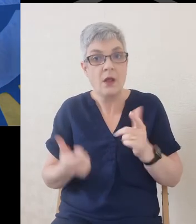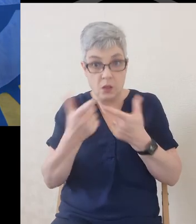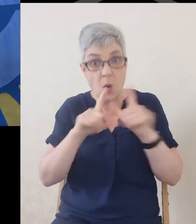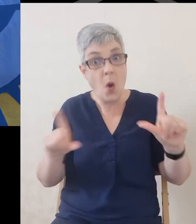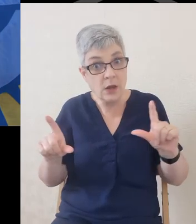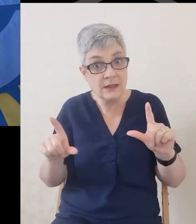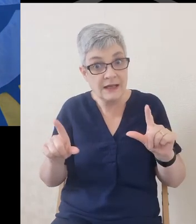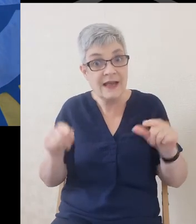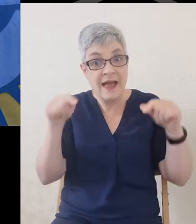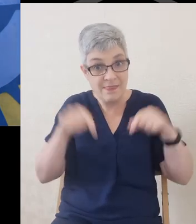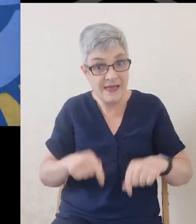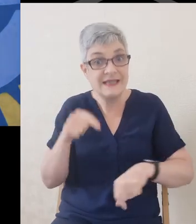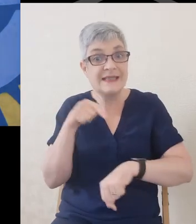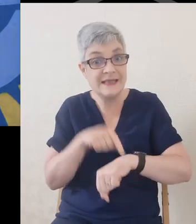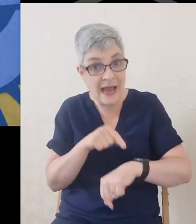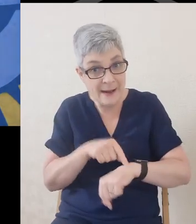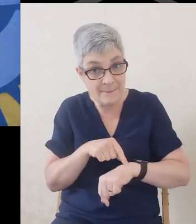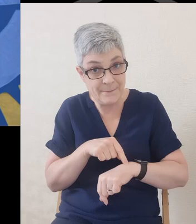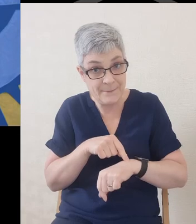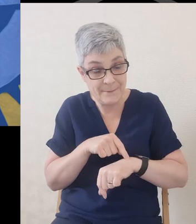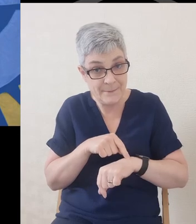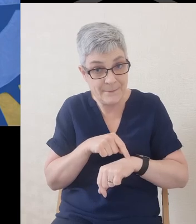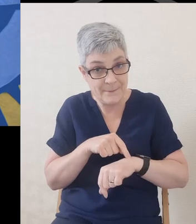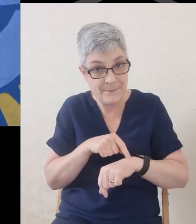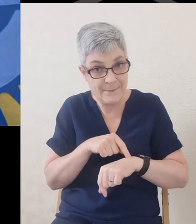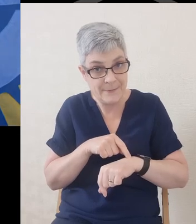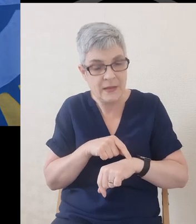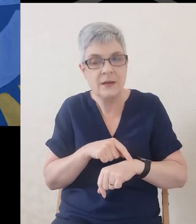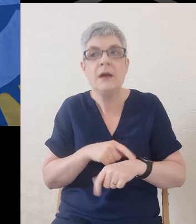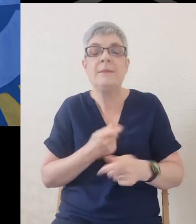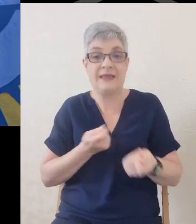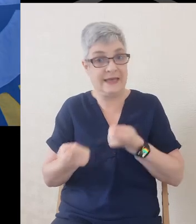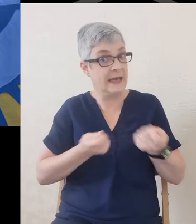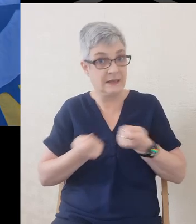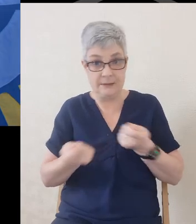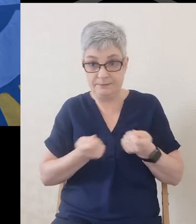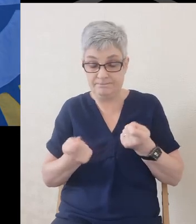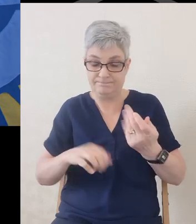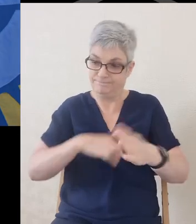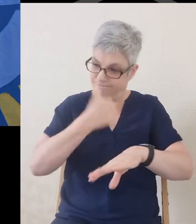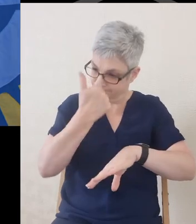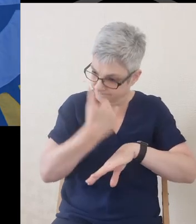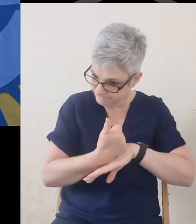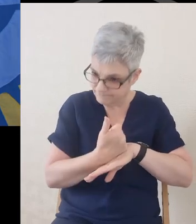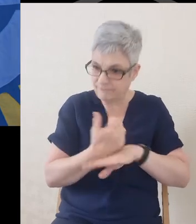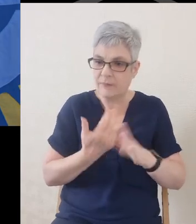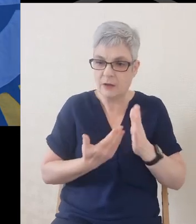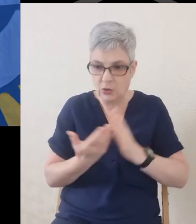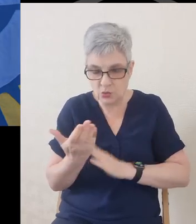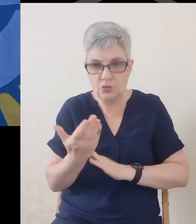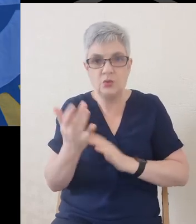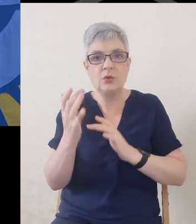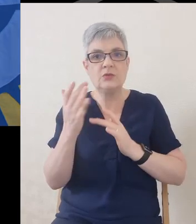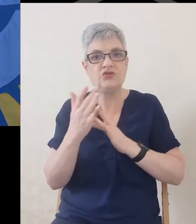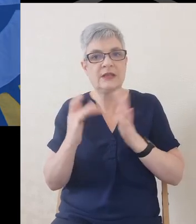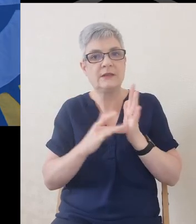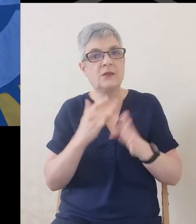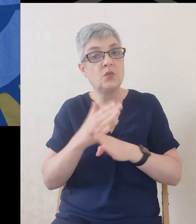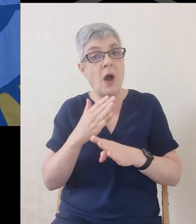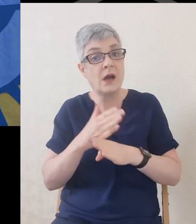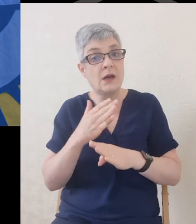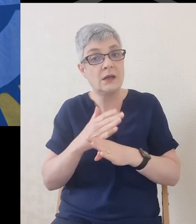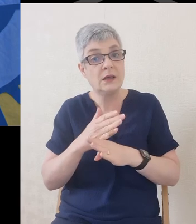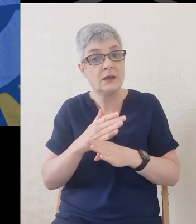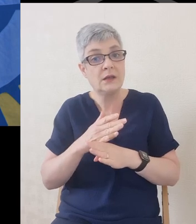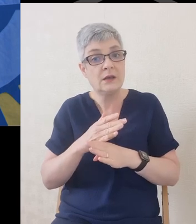Lord, are you at this time? But the kingdom, while established in and through the work of Jesus,